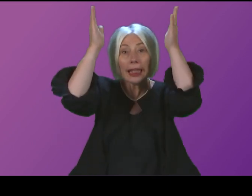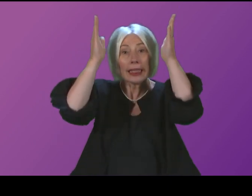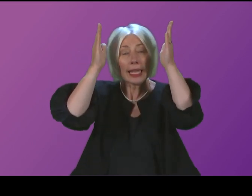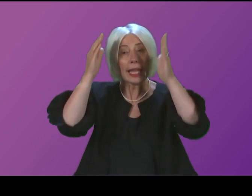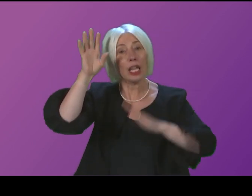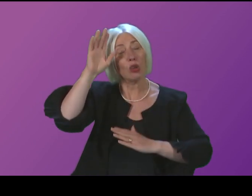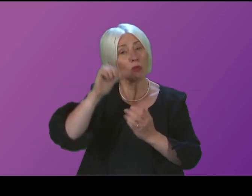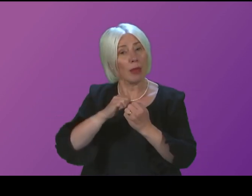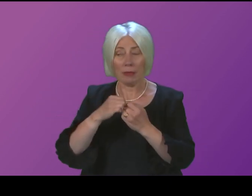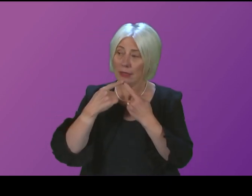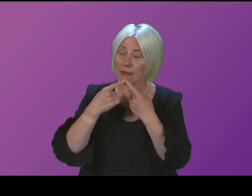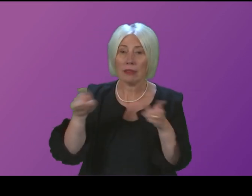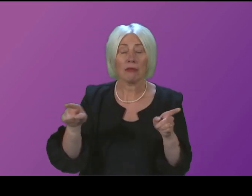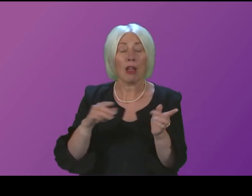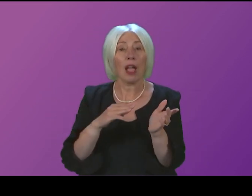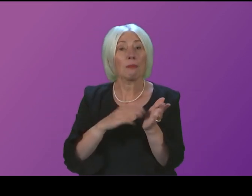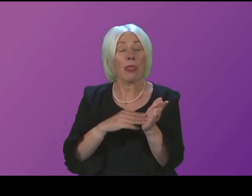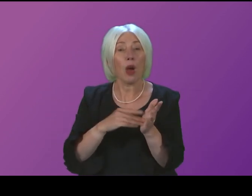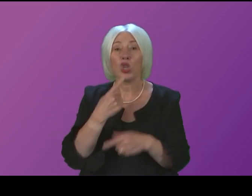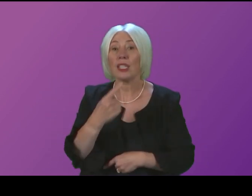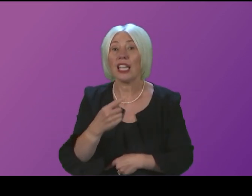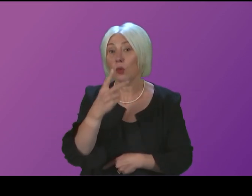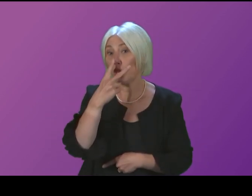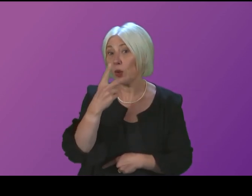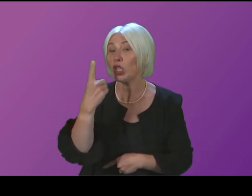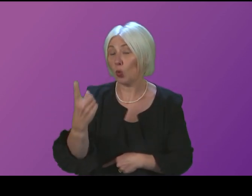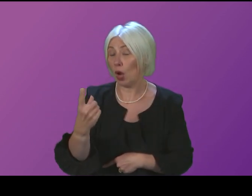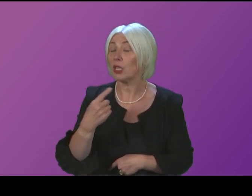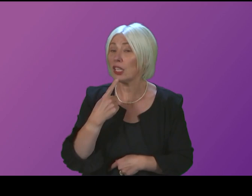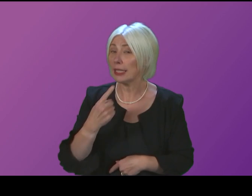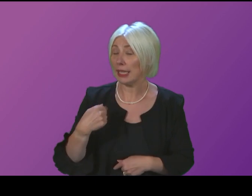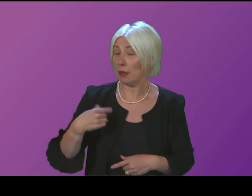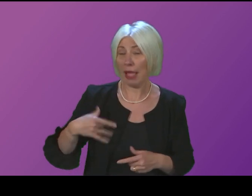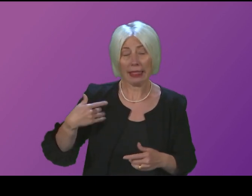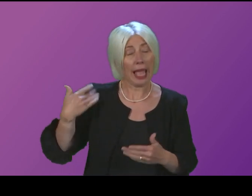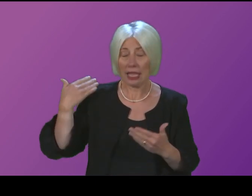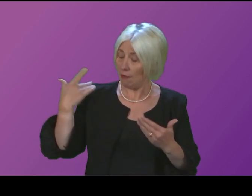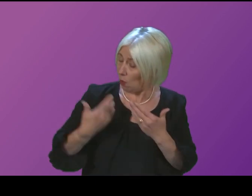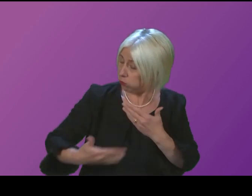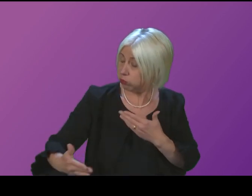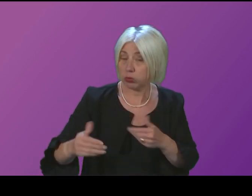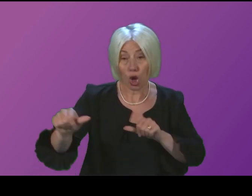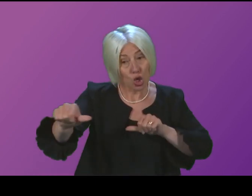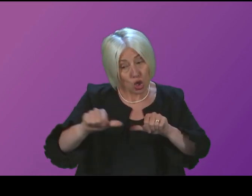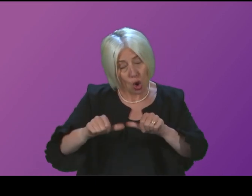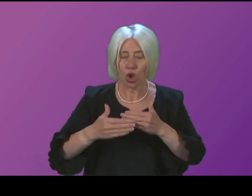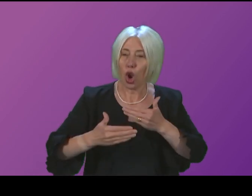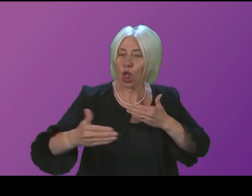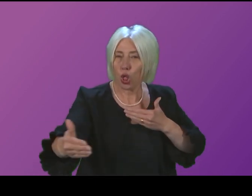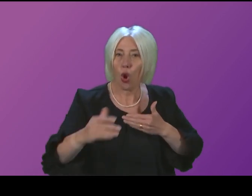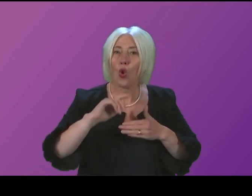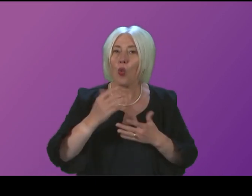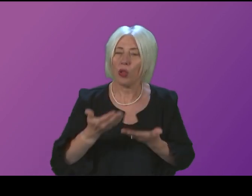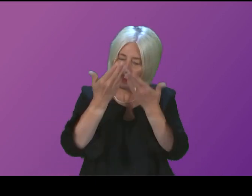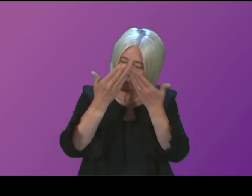his mother's words on her 21st birthday. My whole life, whether it be long or short, shall be devoted to